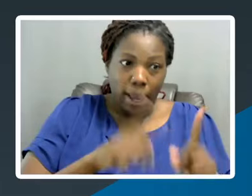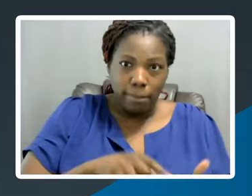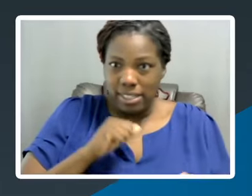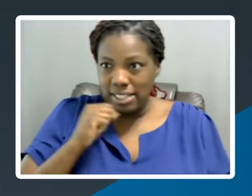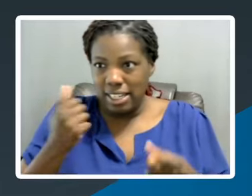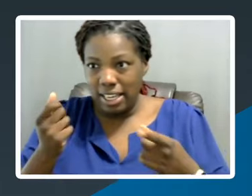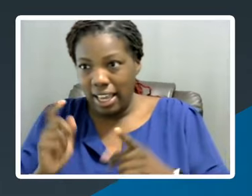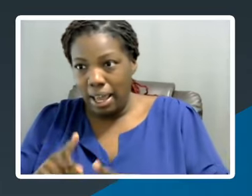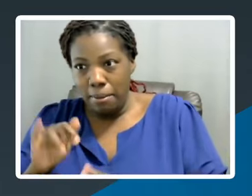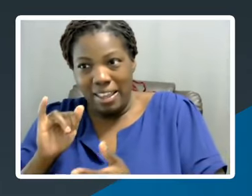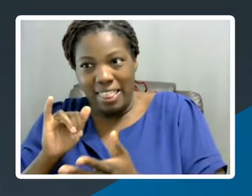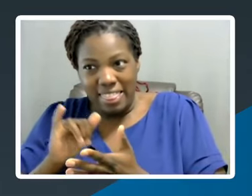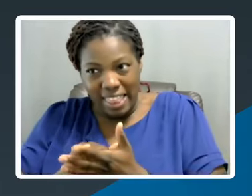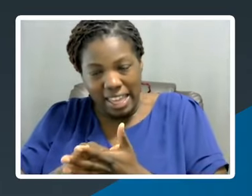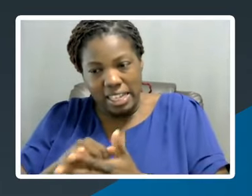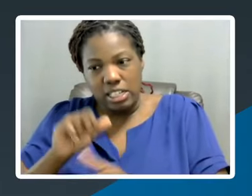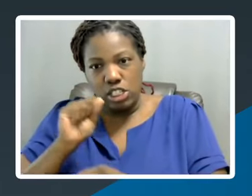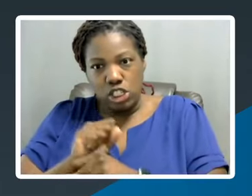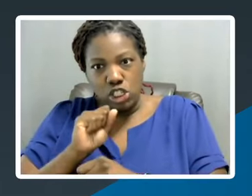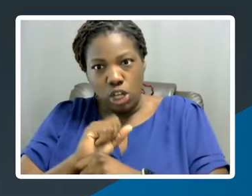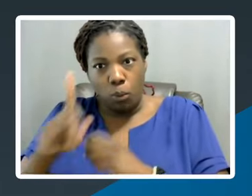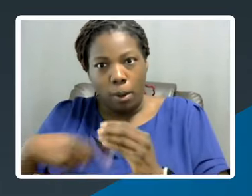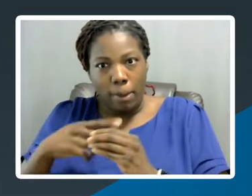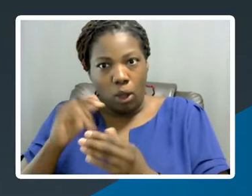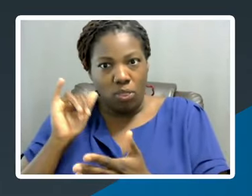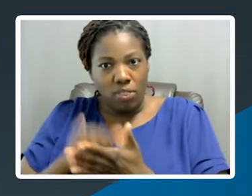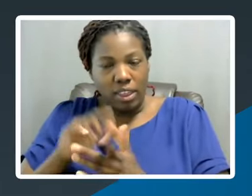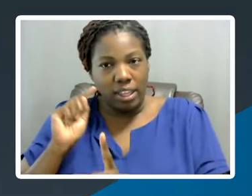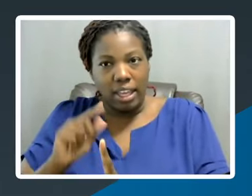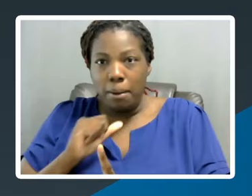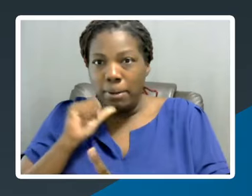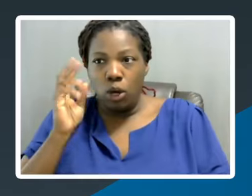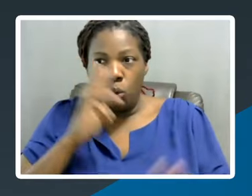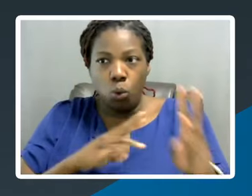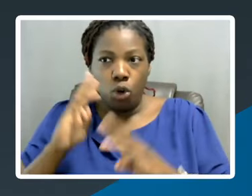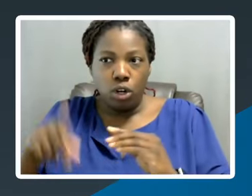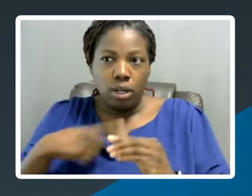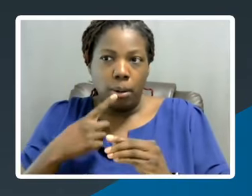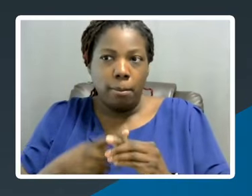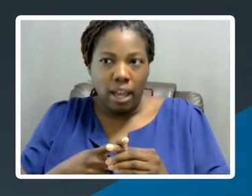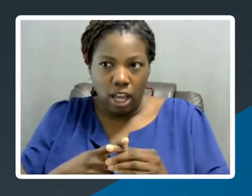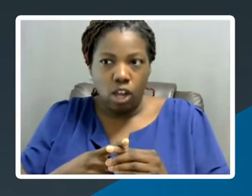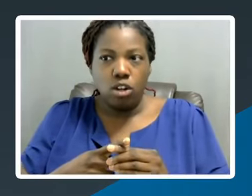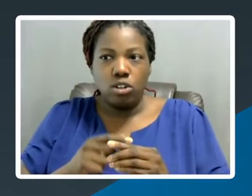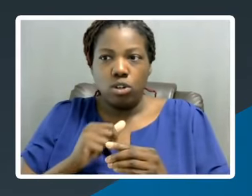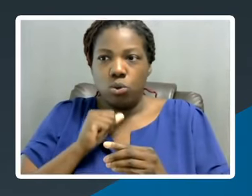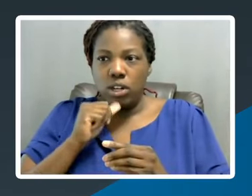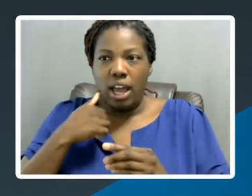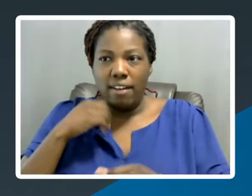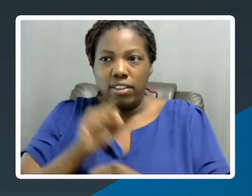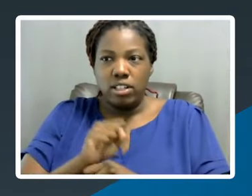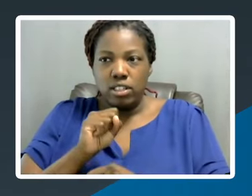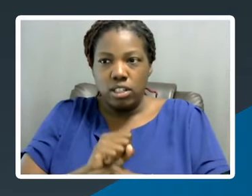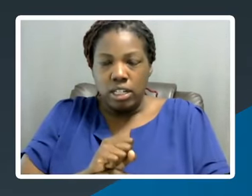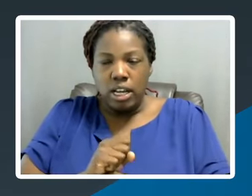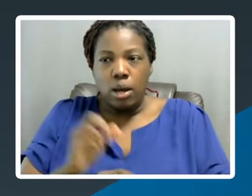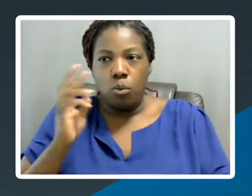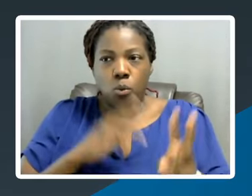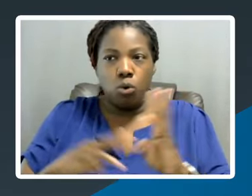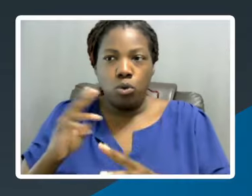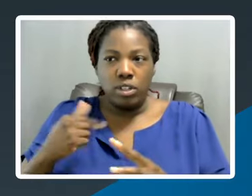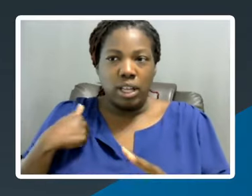what the job is going to be about largely. And so I'm not worried about so much that there won't be jobs. I'm right. Far more worried that we won't